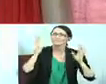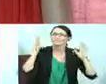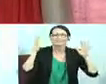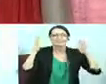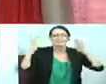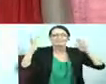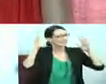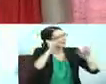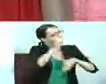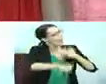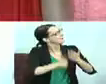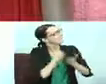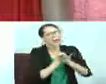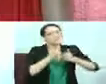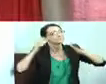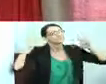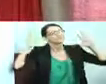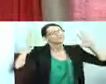Amen.